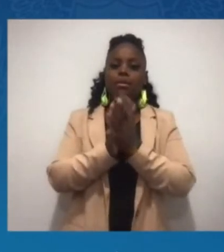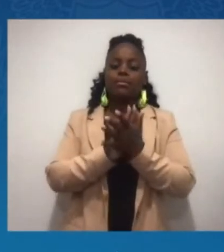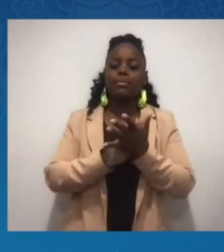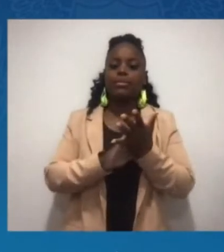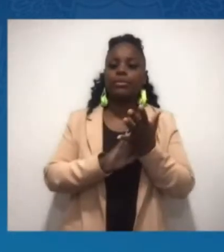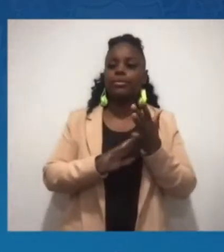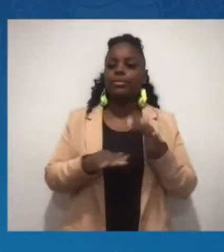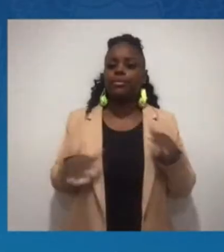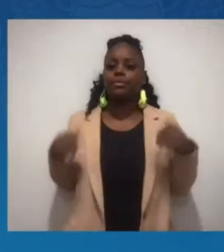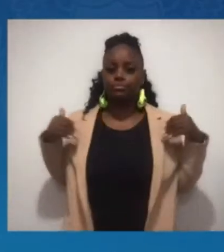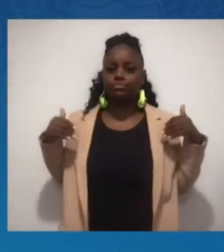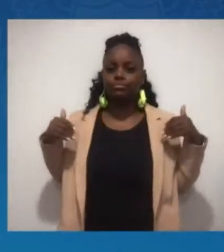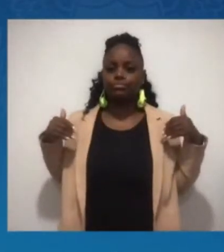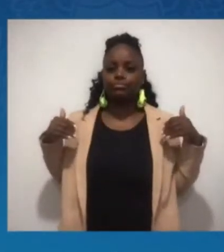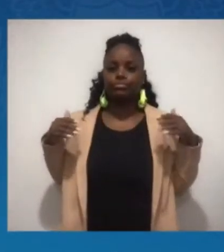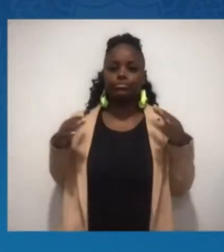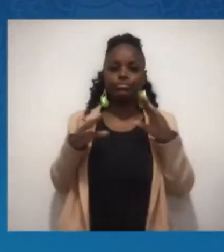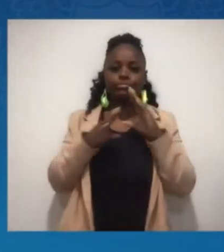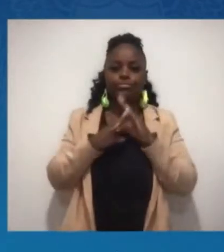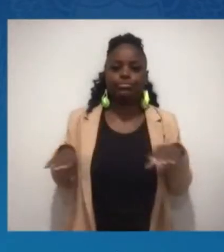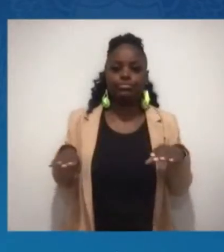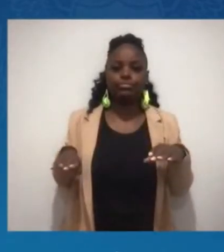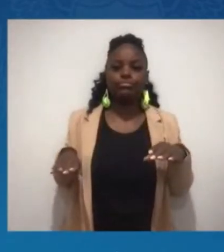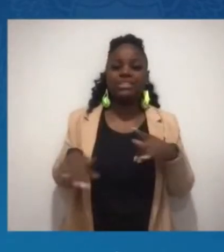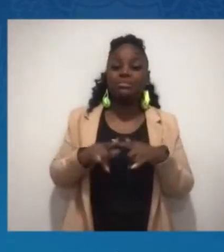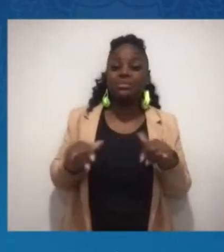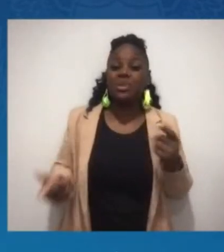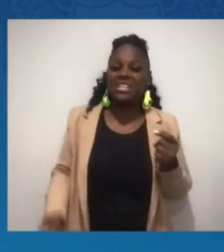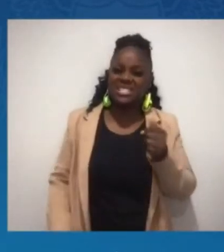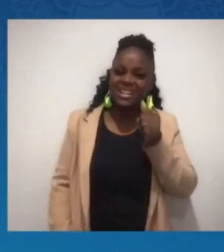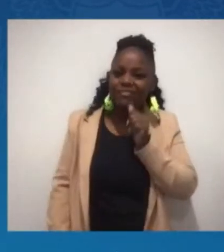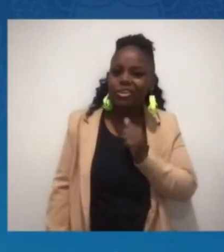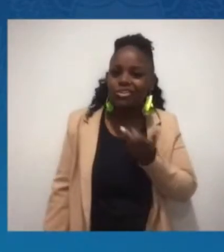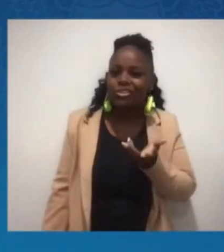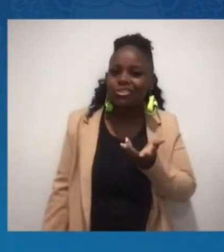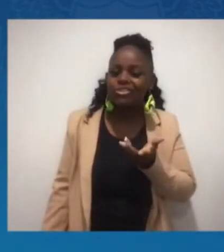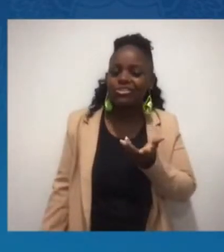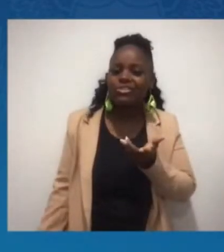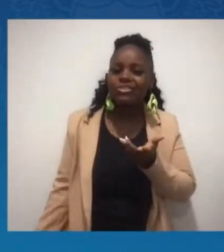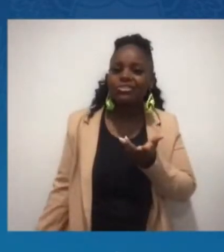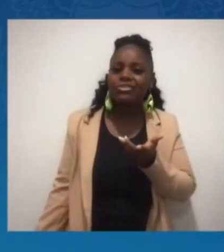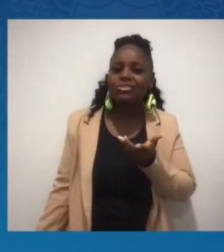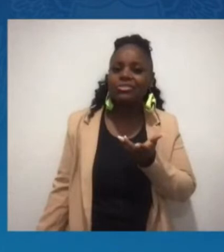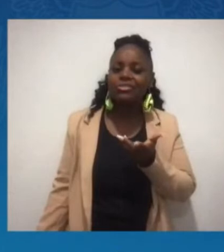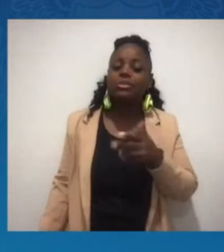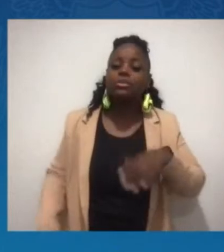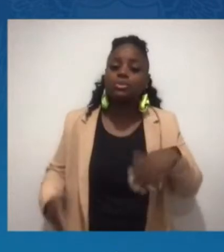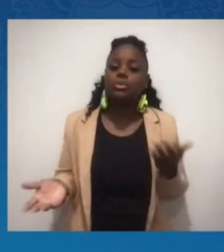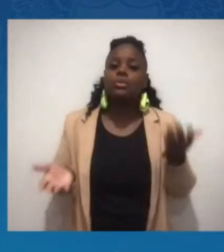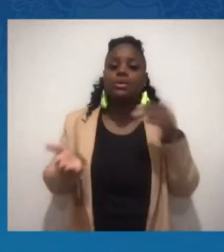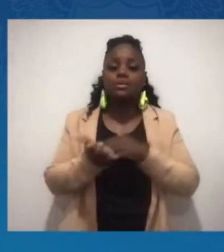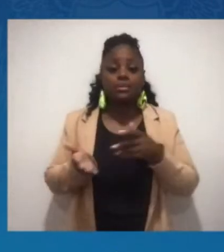And so again, that's where our college age, whether they are in college or not,